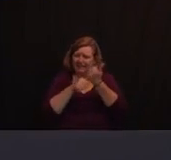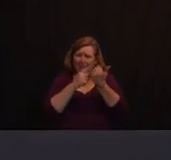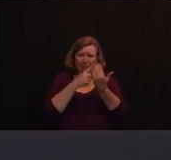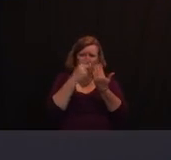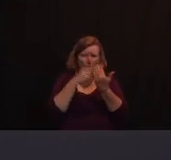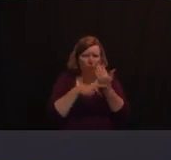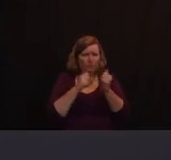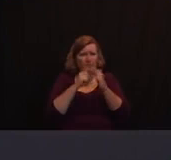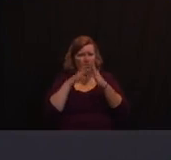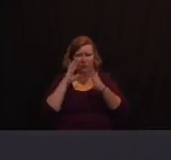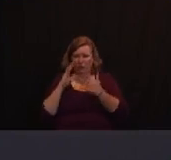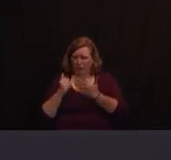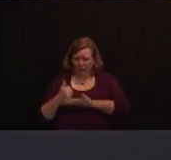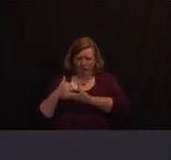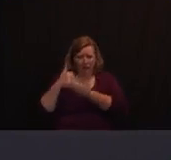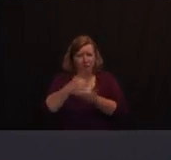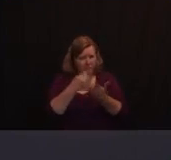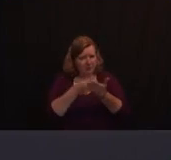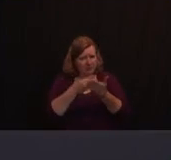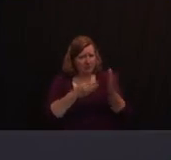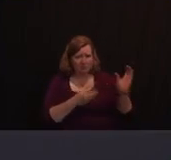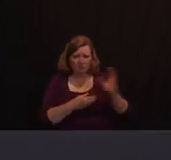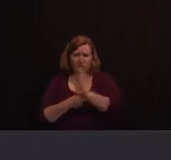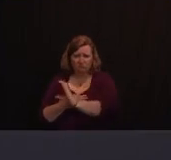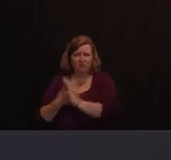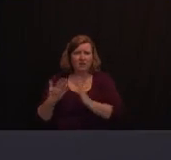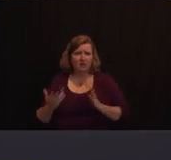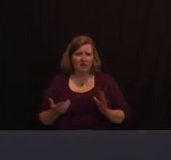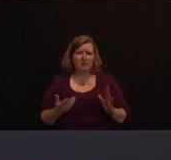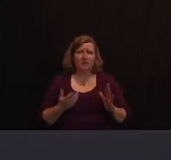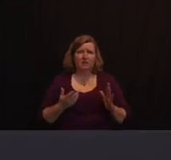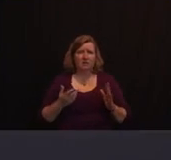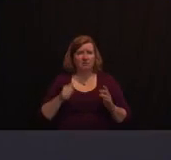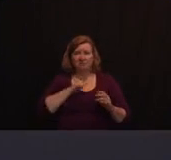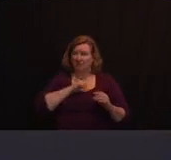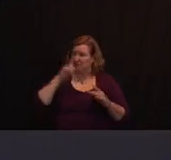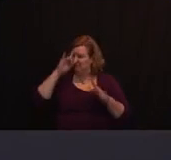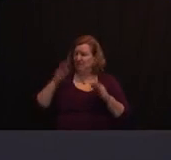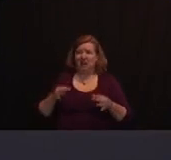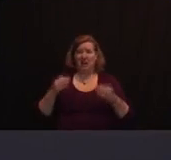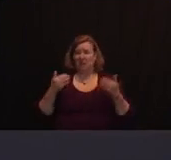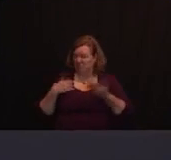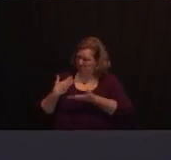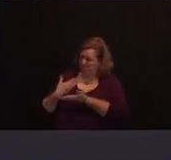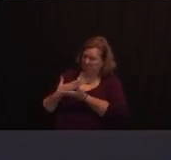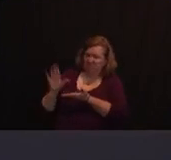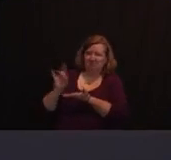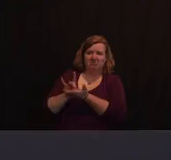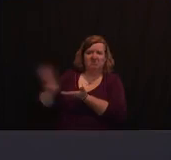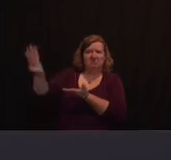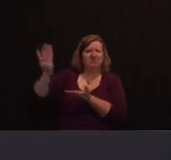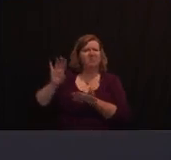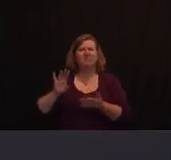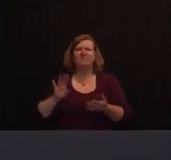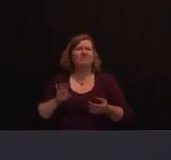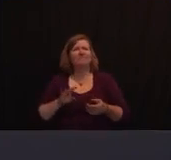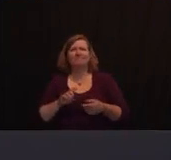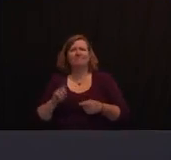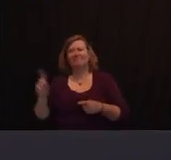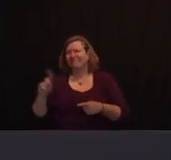We completely get that, but there cannot be unilateral action that takes a home from out from under